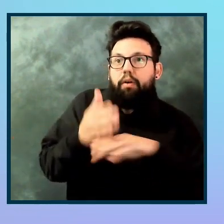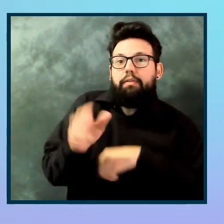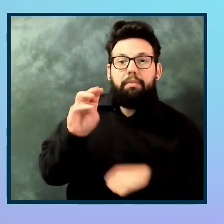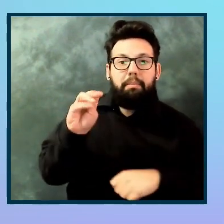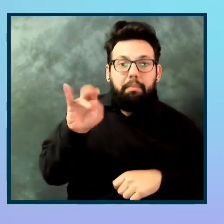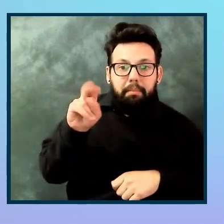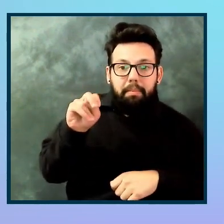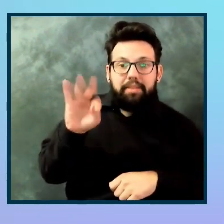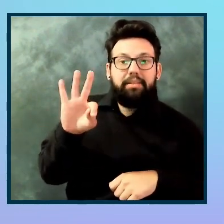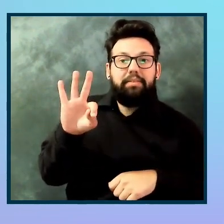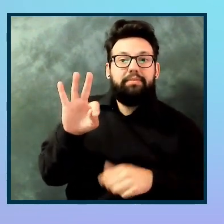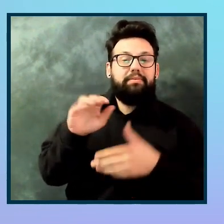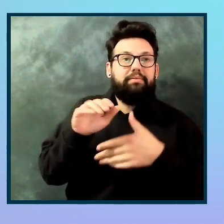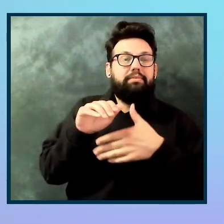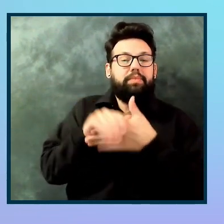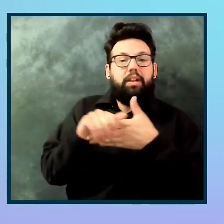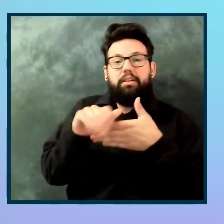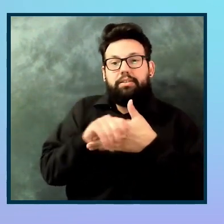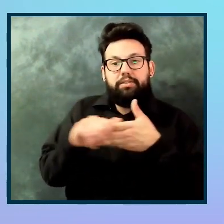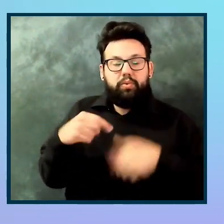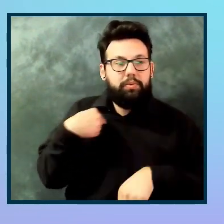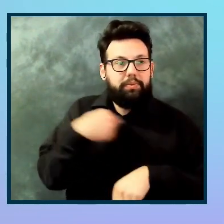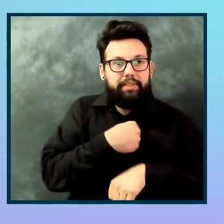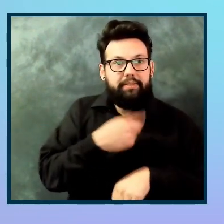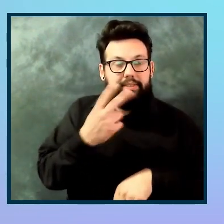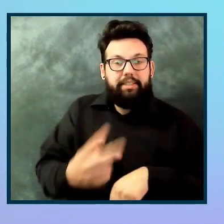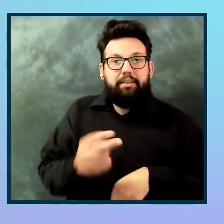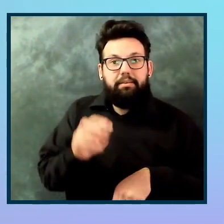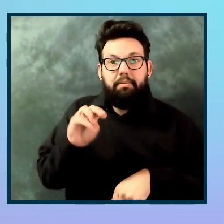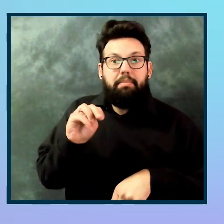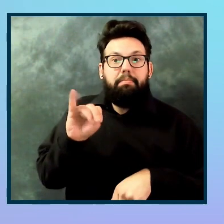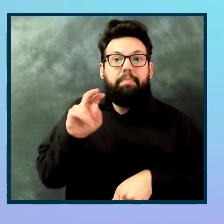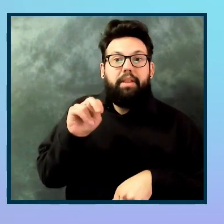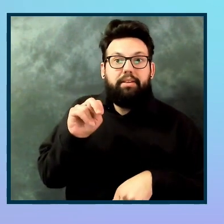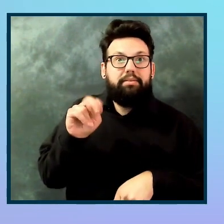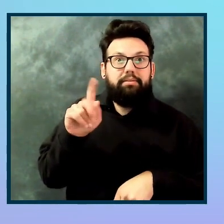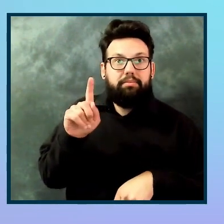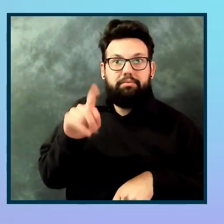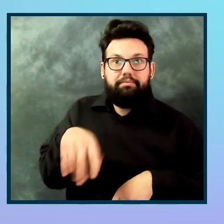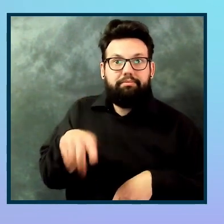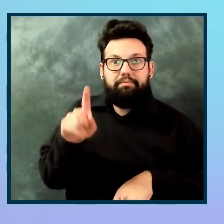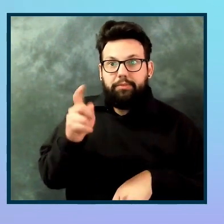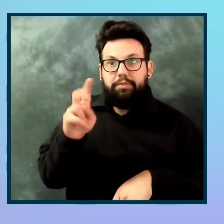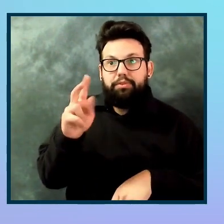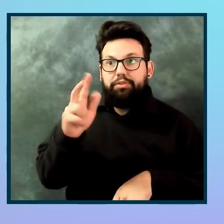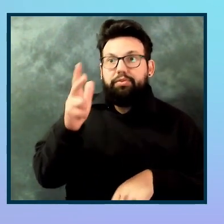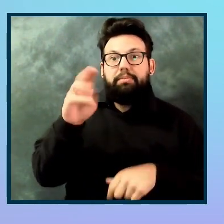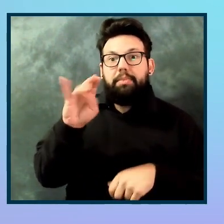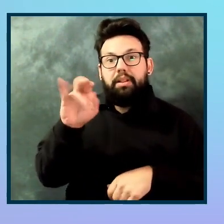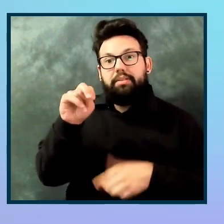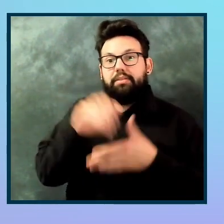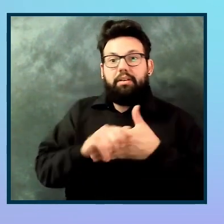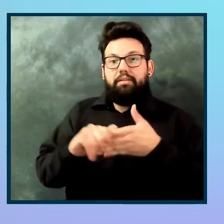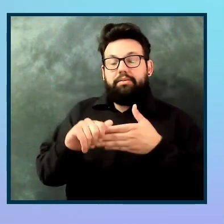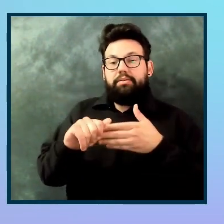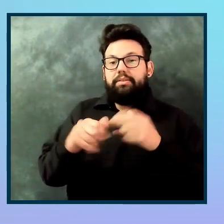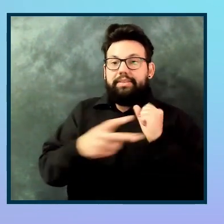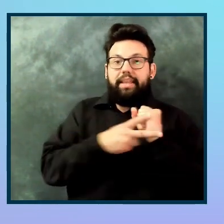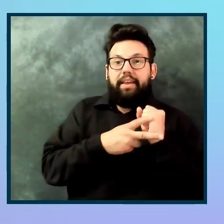we've seen the literally millions of dollars to do the work now, both from a perspective